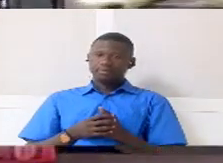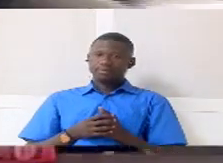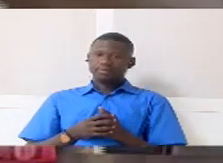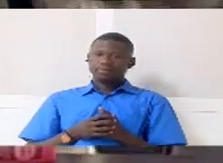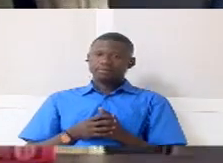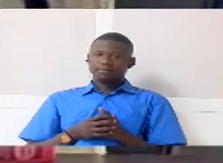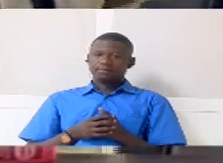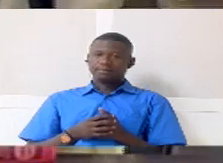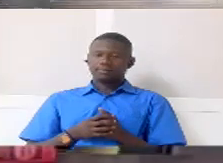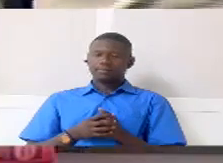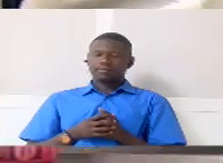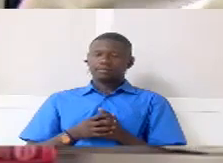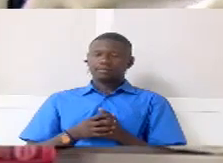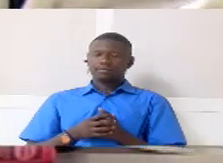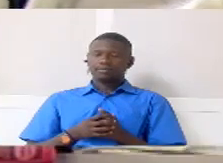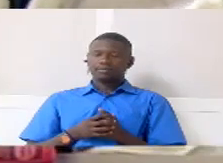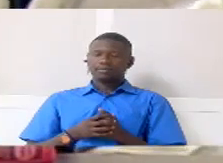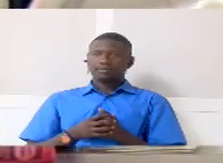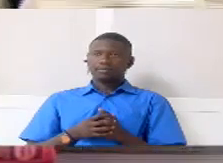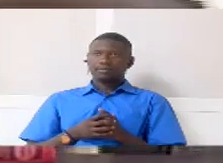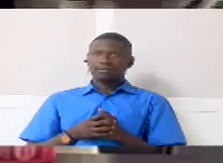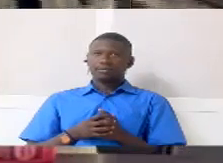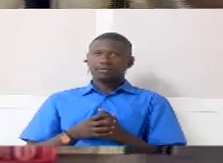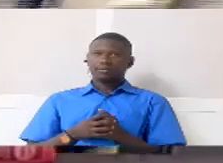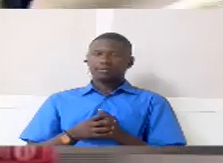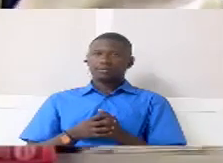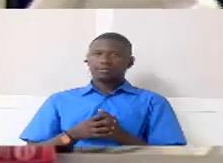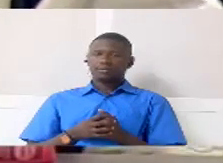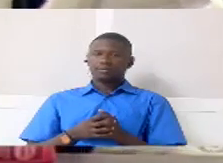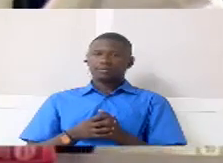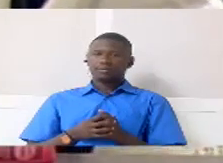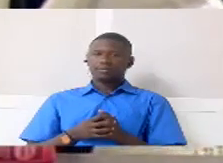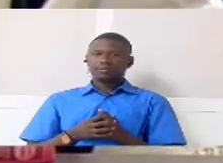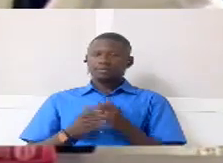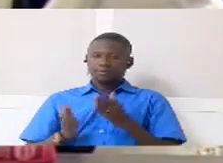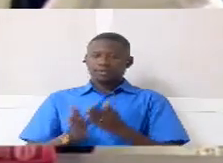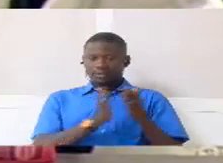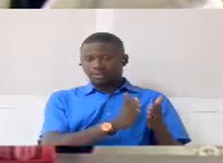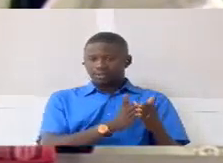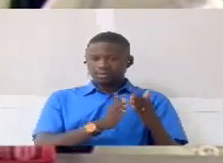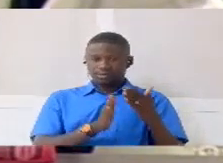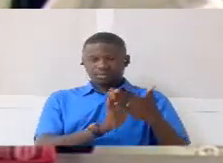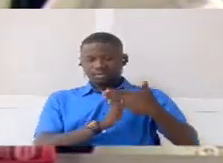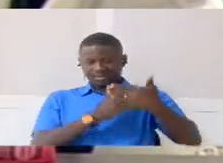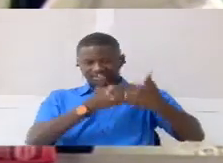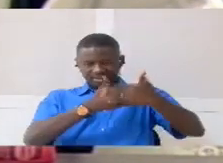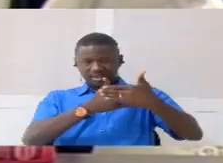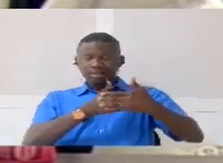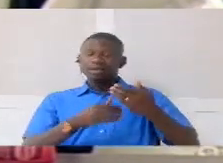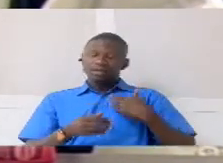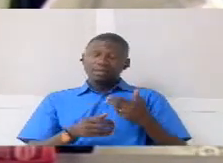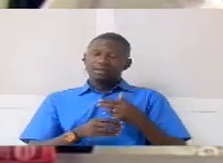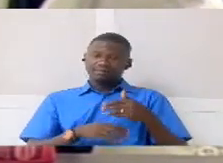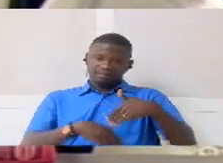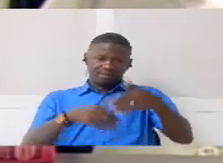gele o I sansan so dole mi yalon ko I wolo so dole mi yalon ka ni mi ya do separate and just attached there is an